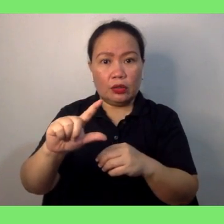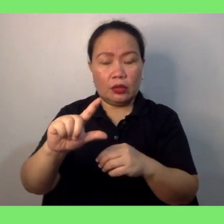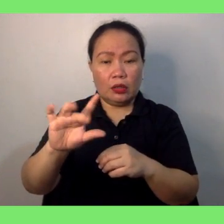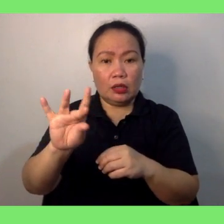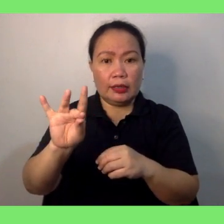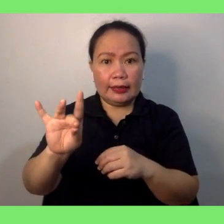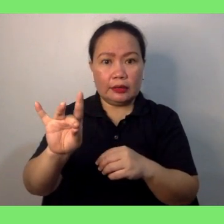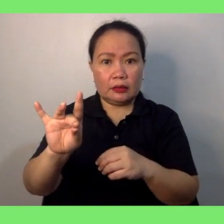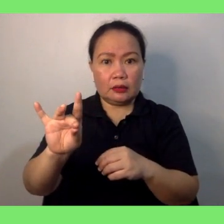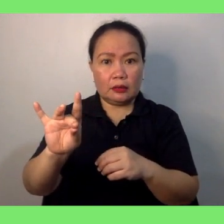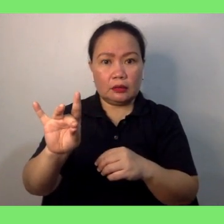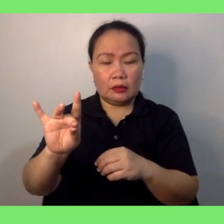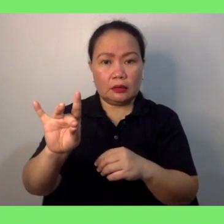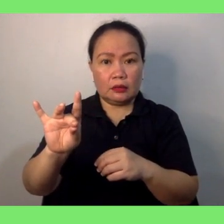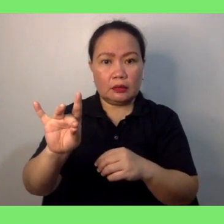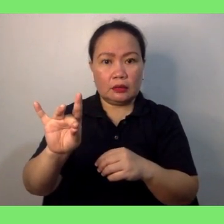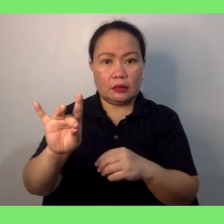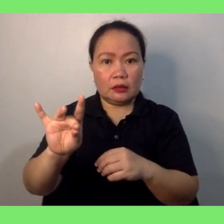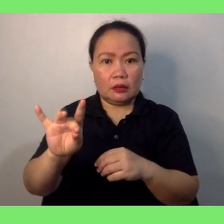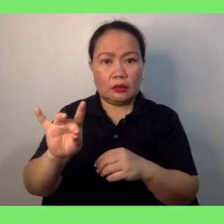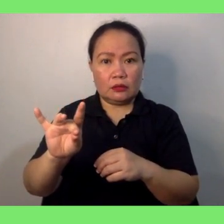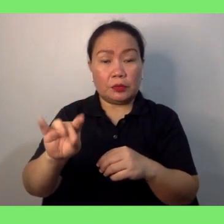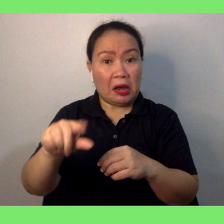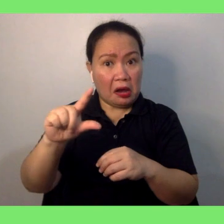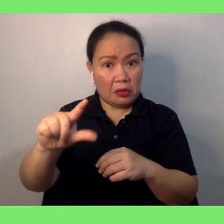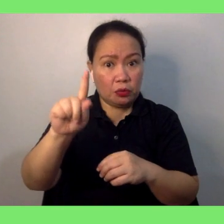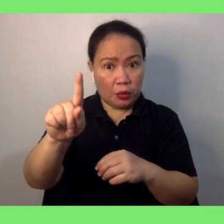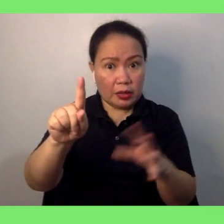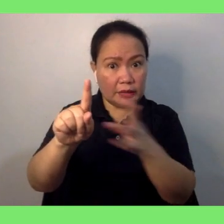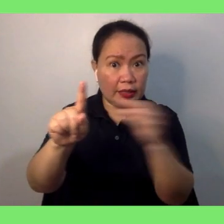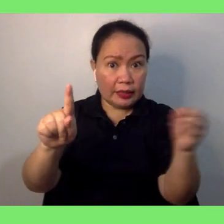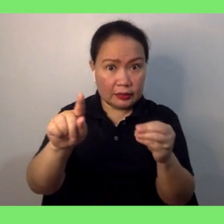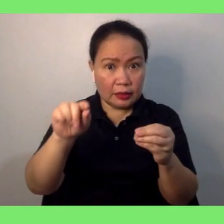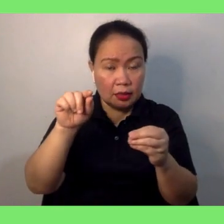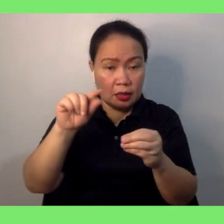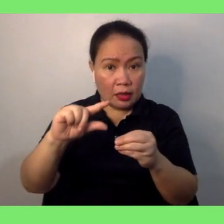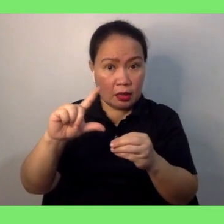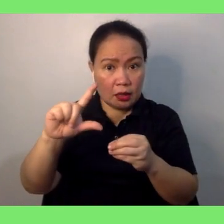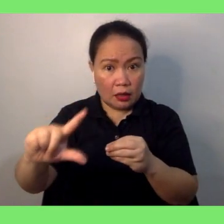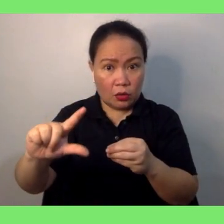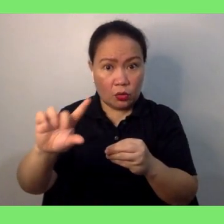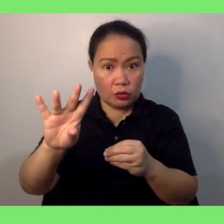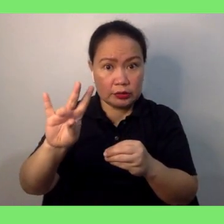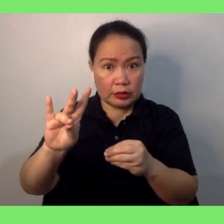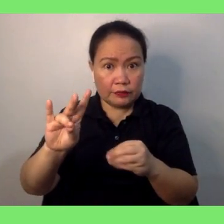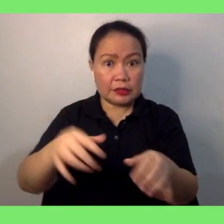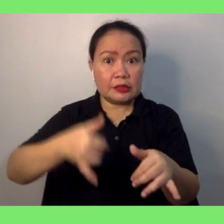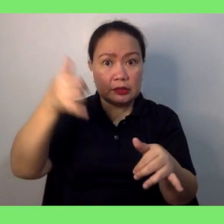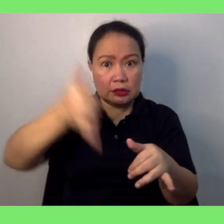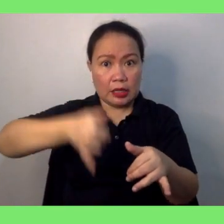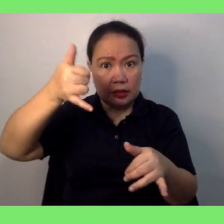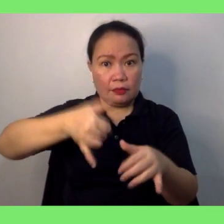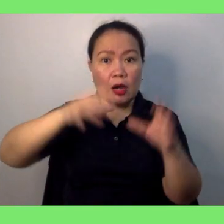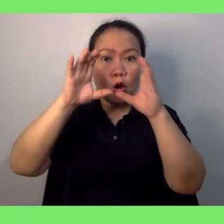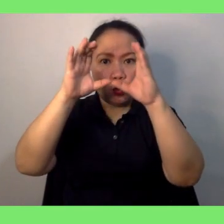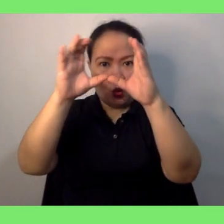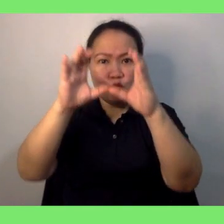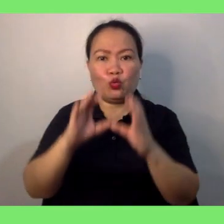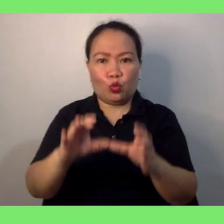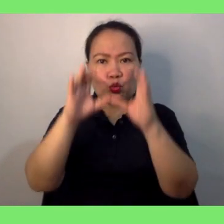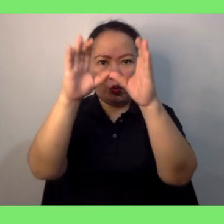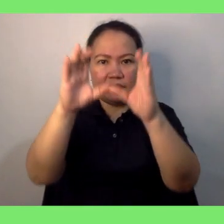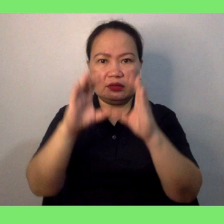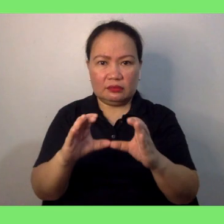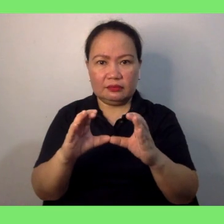alternate exterior angles? Also, angle 1 and angle 7. They are also the same. Therefore, they are